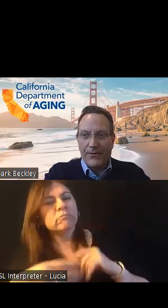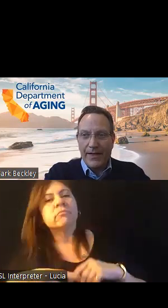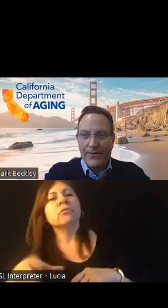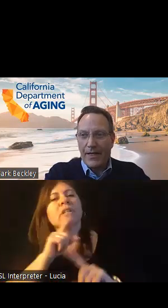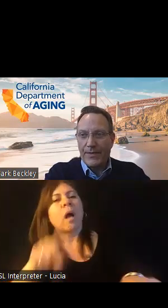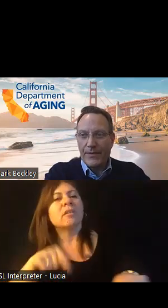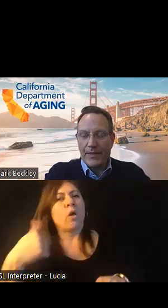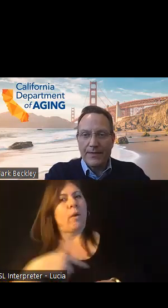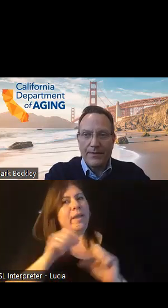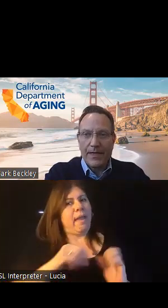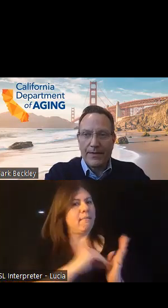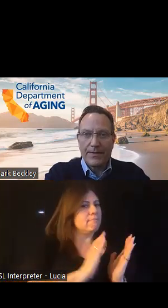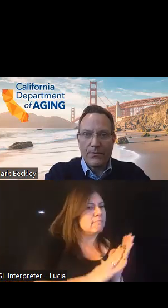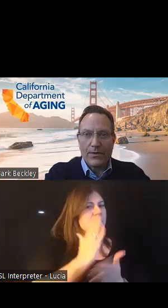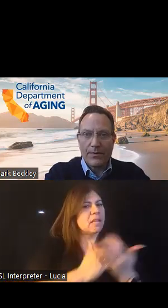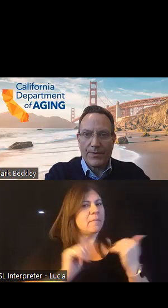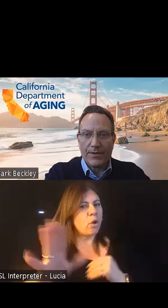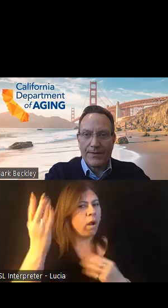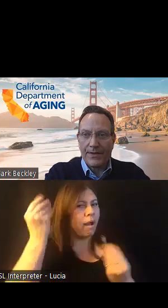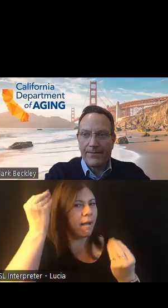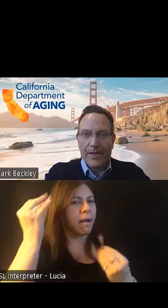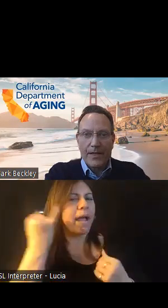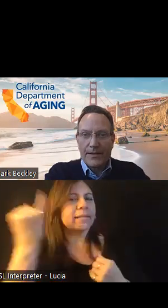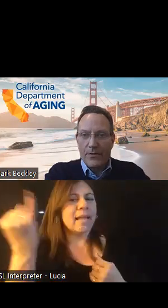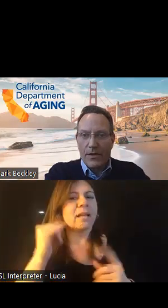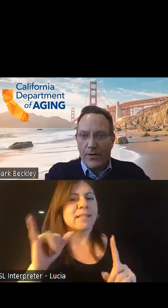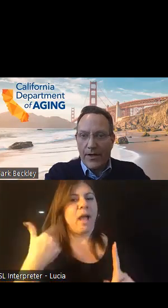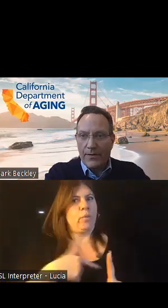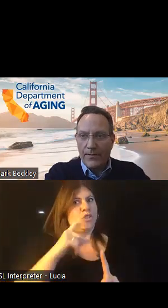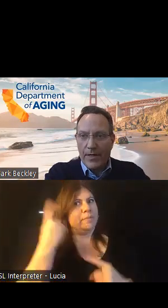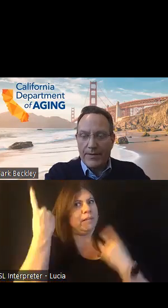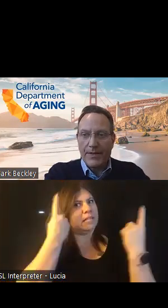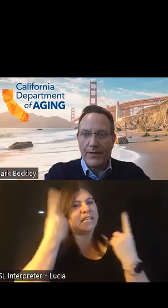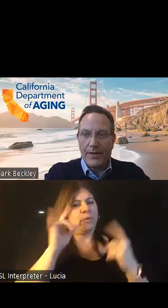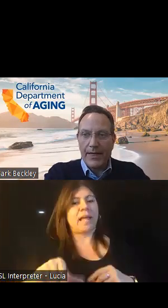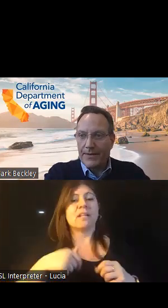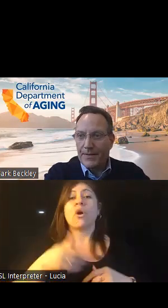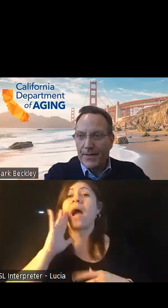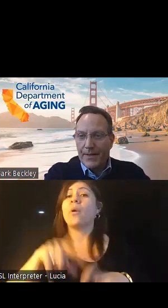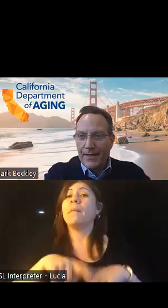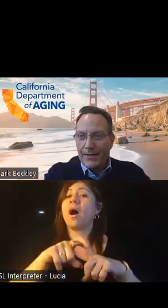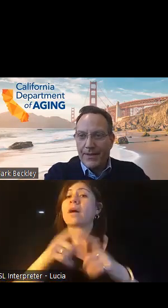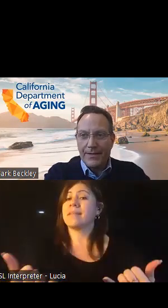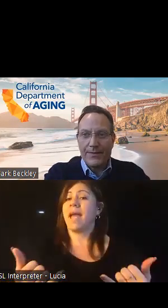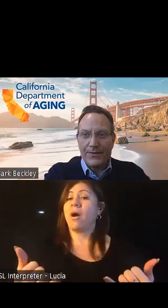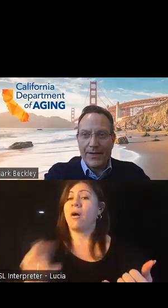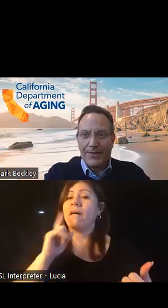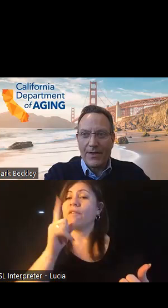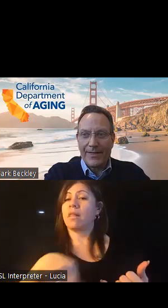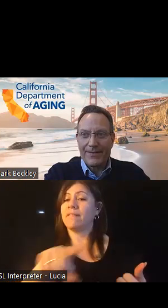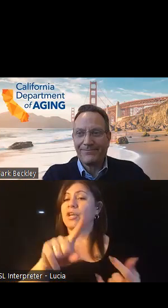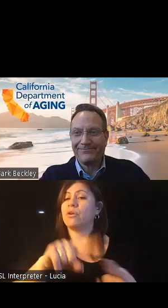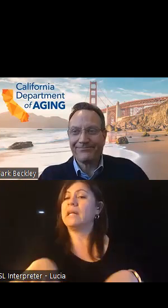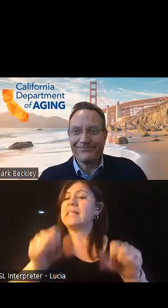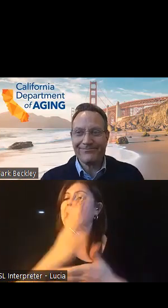thoughts around the types of visits that this work group should consider. So I'll go ahead and pause here as you take time to write